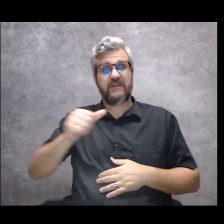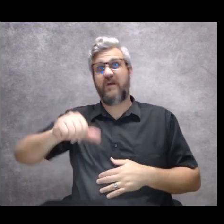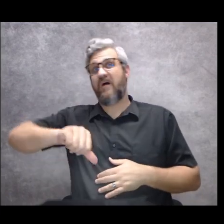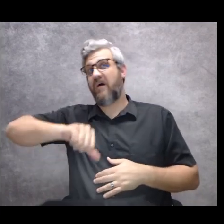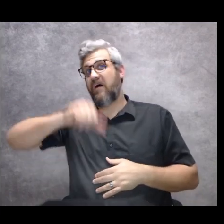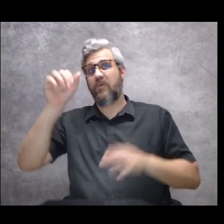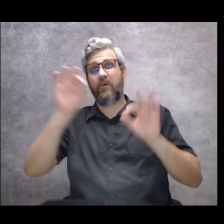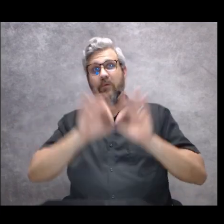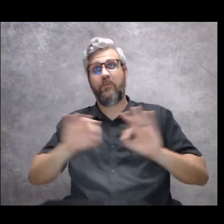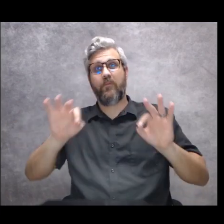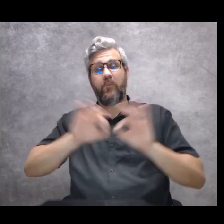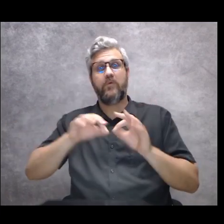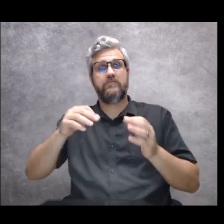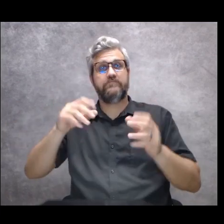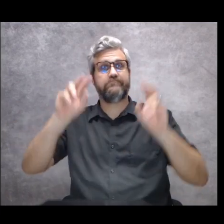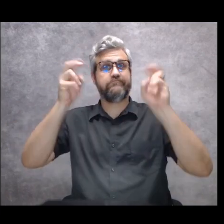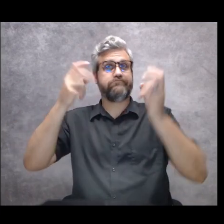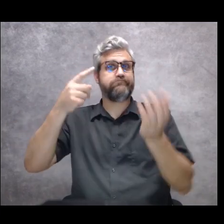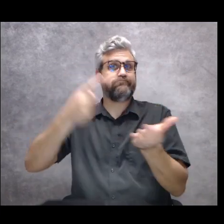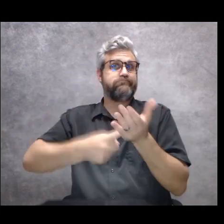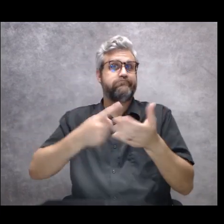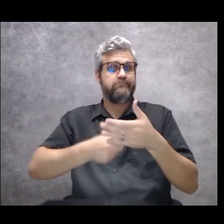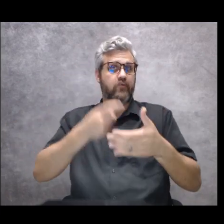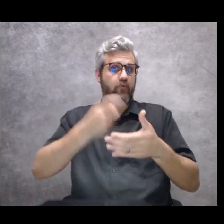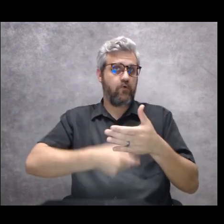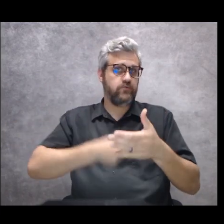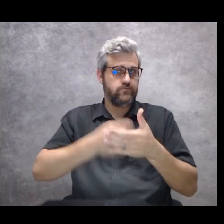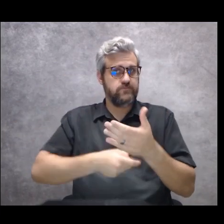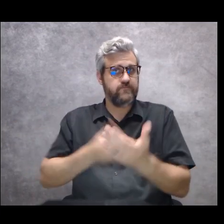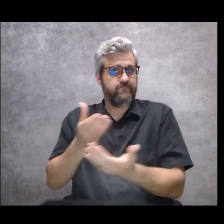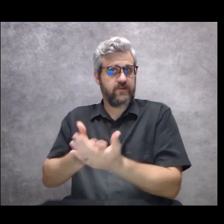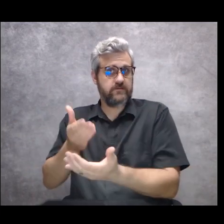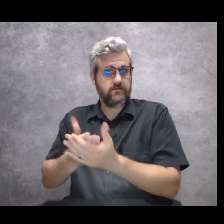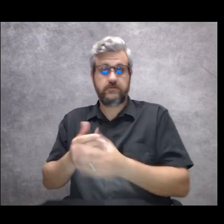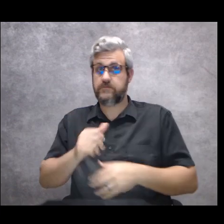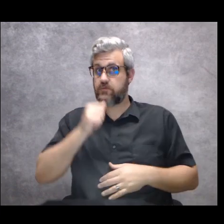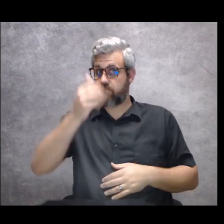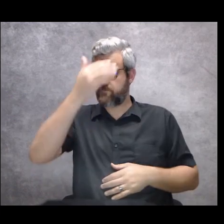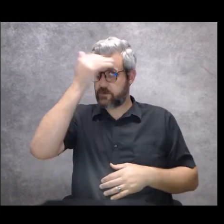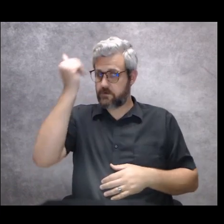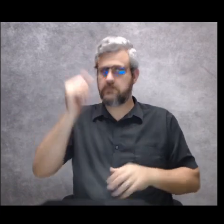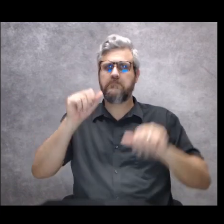funding. Don't forget that you may want to document any discussions.